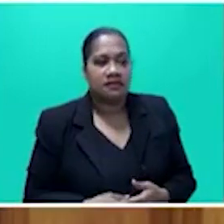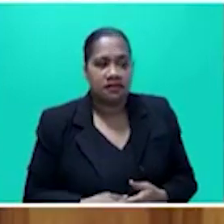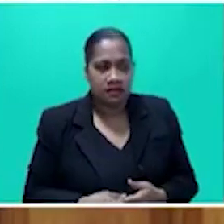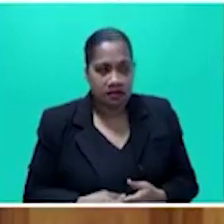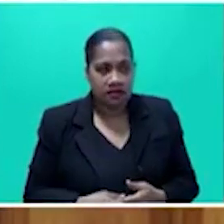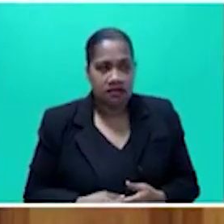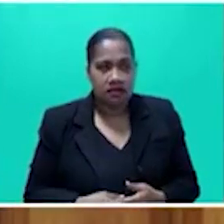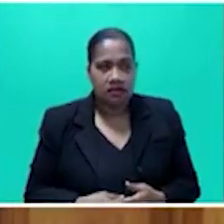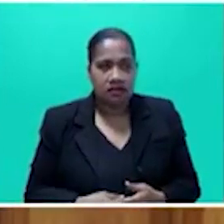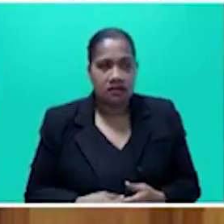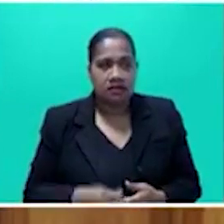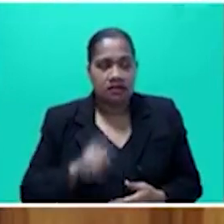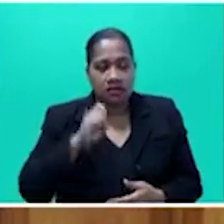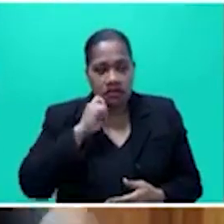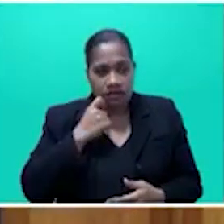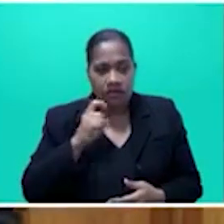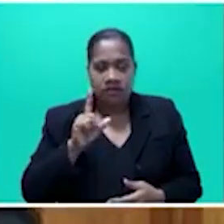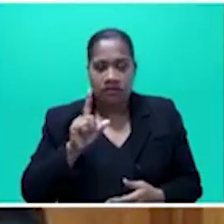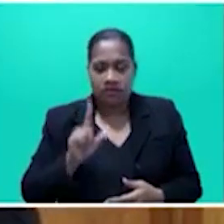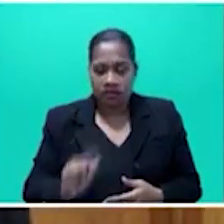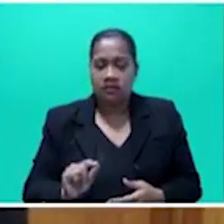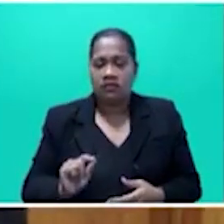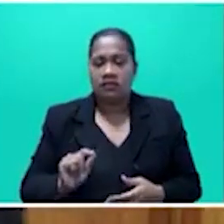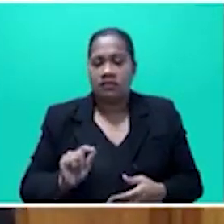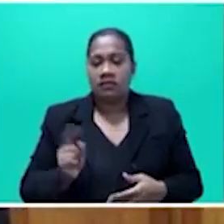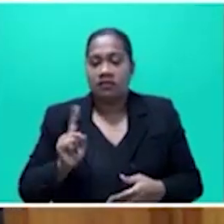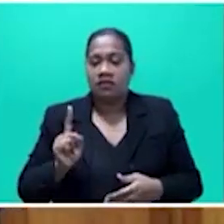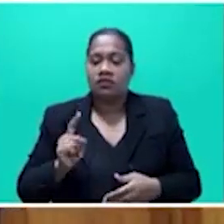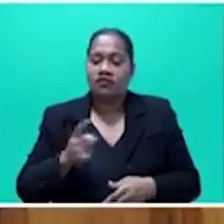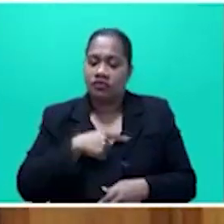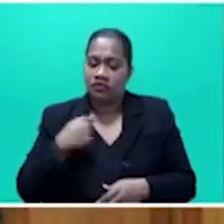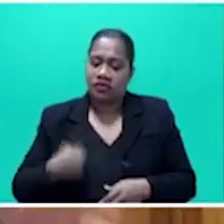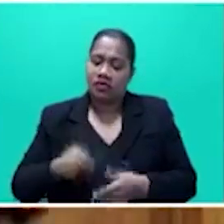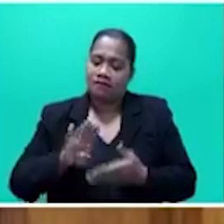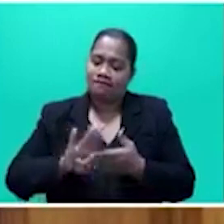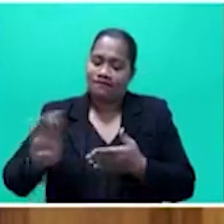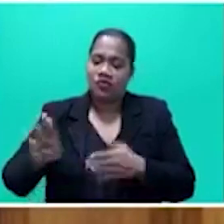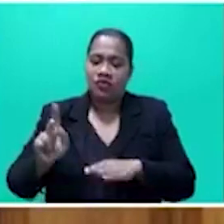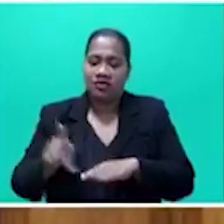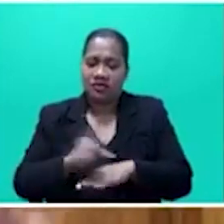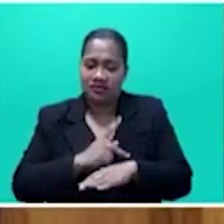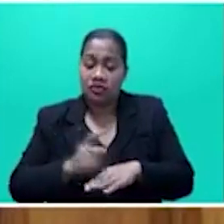will do their utmost to keep China out of the Pacific. So we will be seeing a lot of support from them.